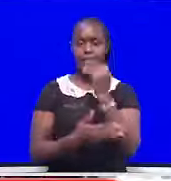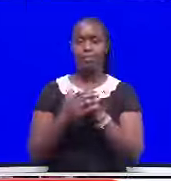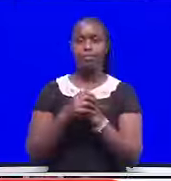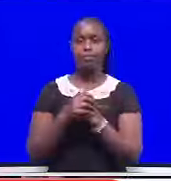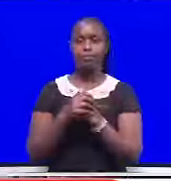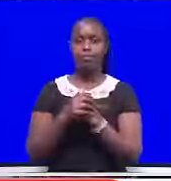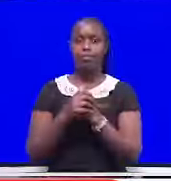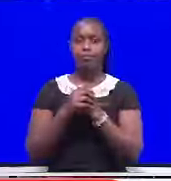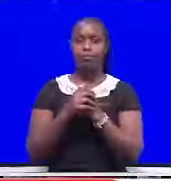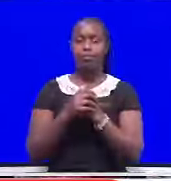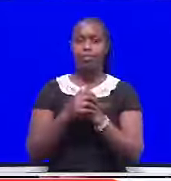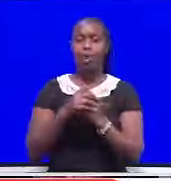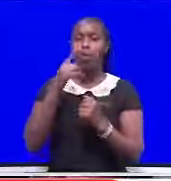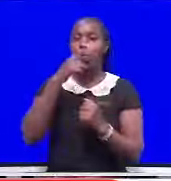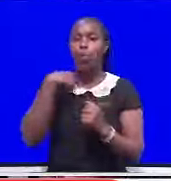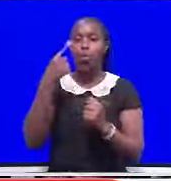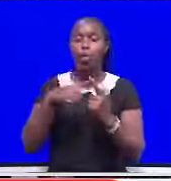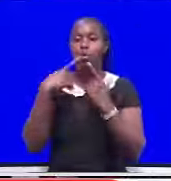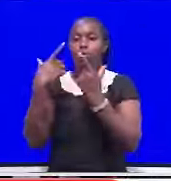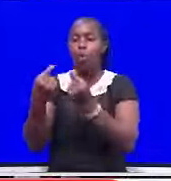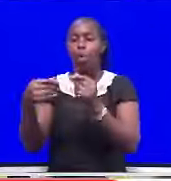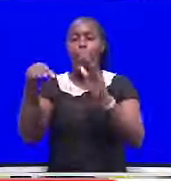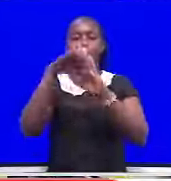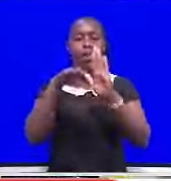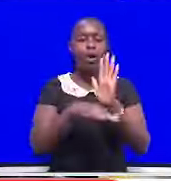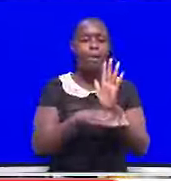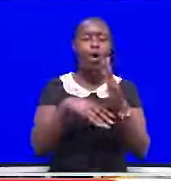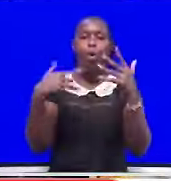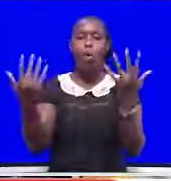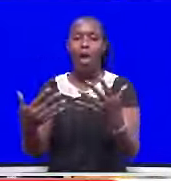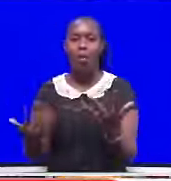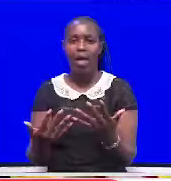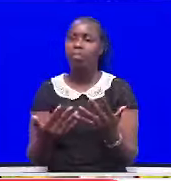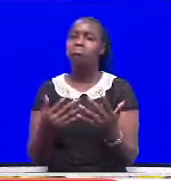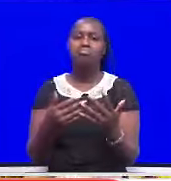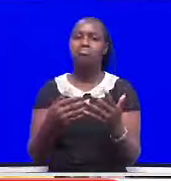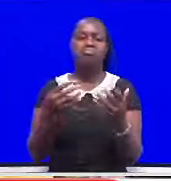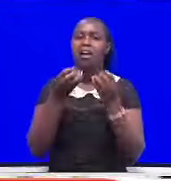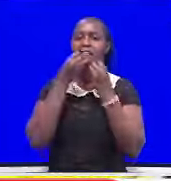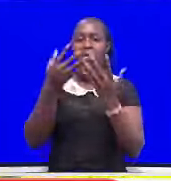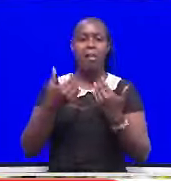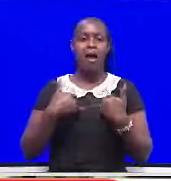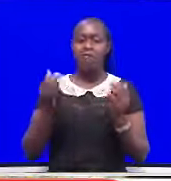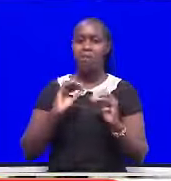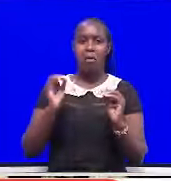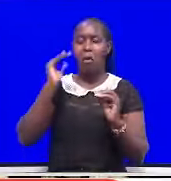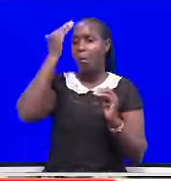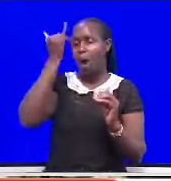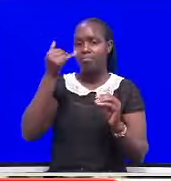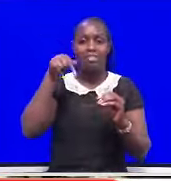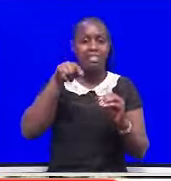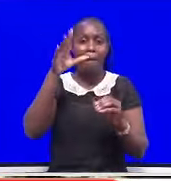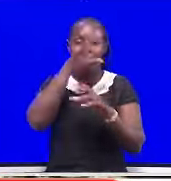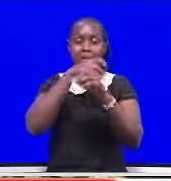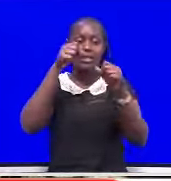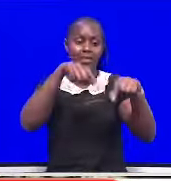The venue, who was to attend and the program remains a mystery as the convener was busy inspecting development projects in Nakuru, where he